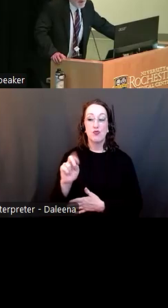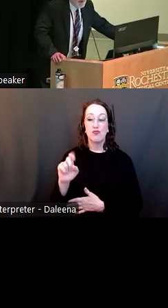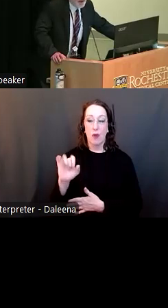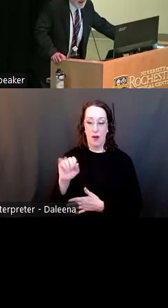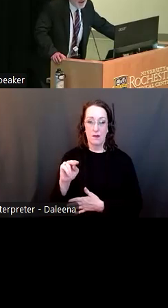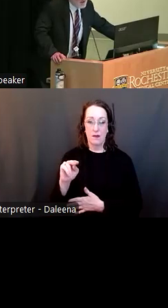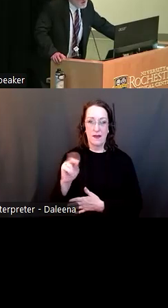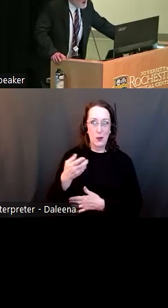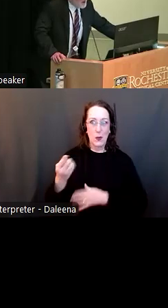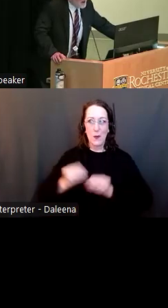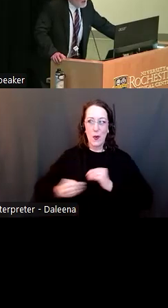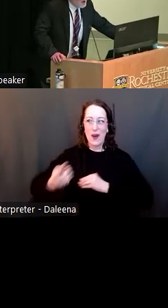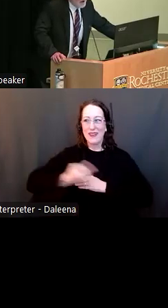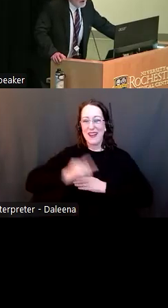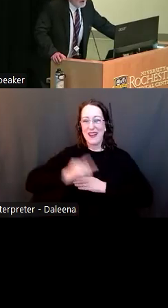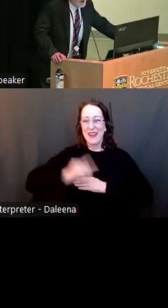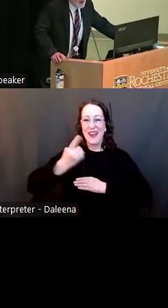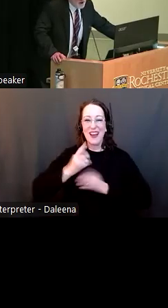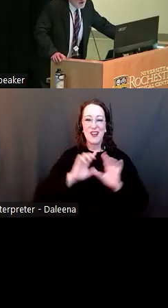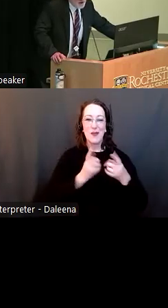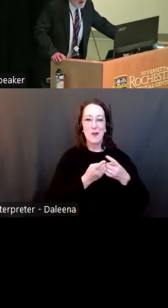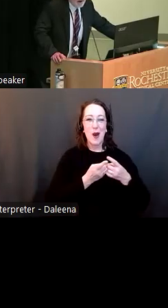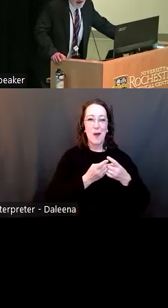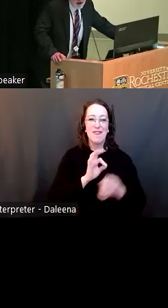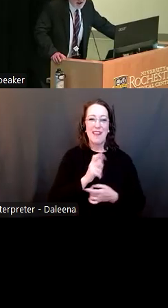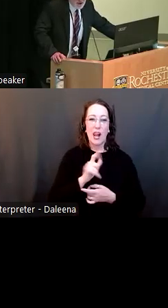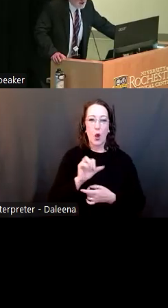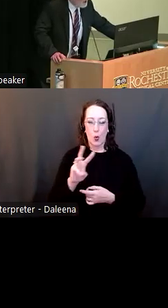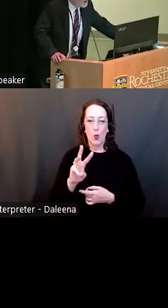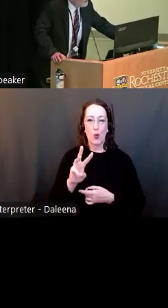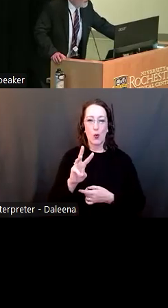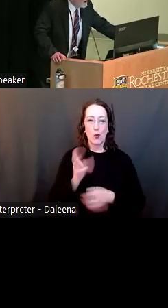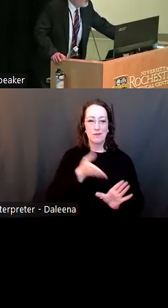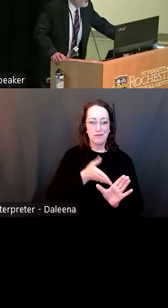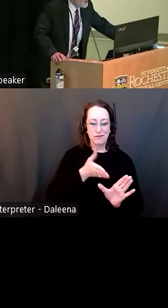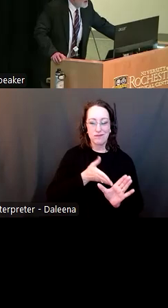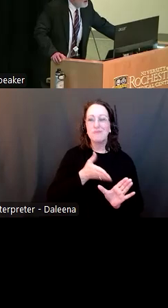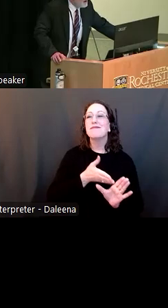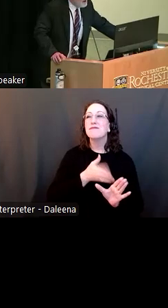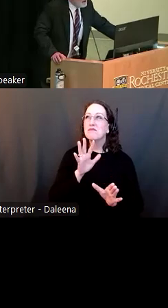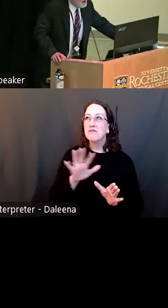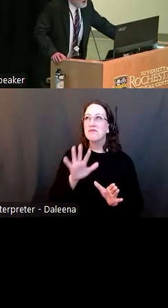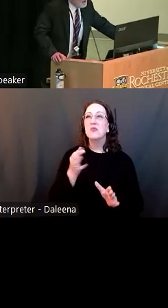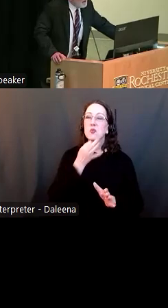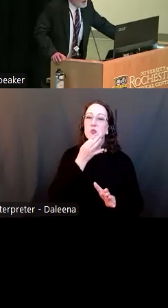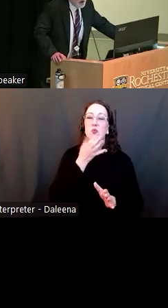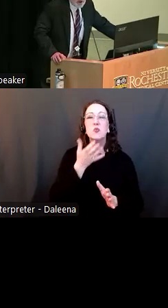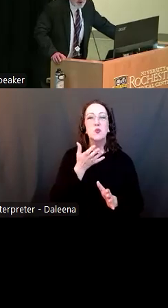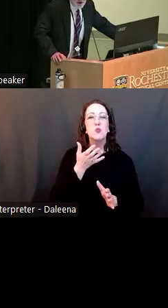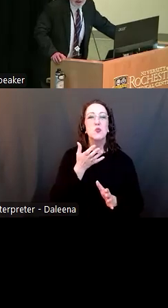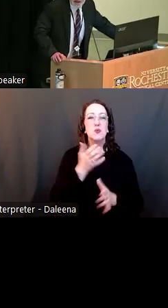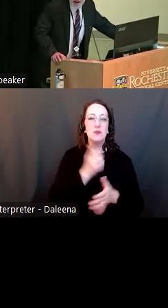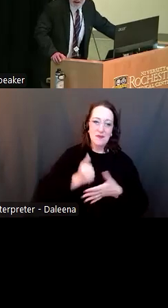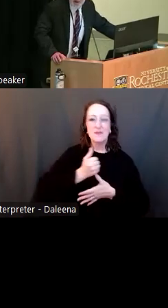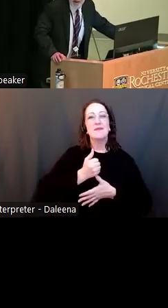for a few more days, a departmental fellow in psychiatry. She's about to be a senior